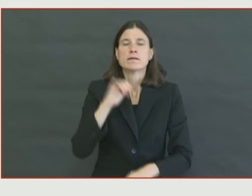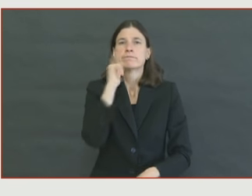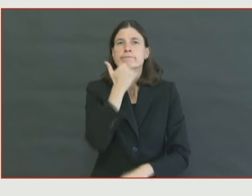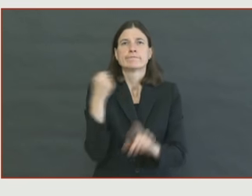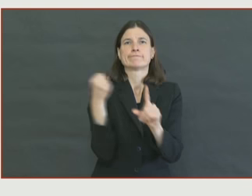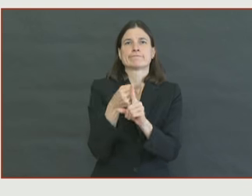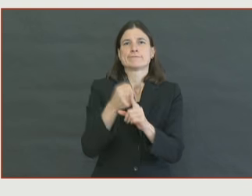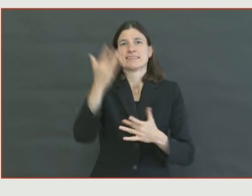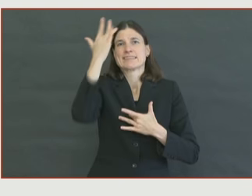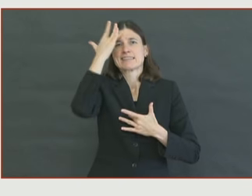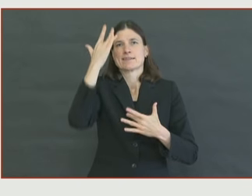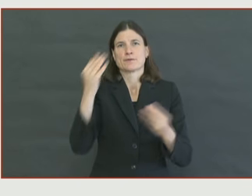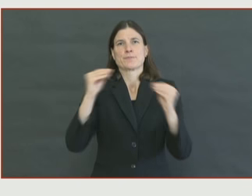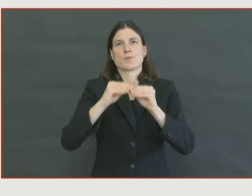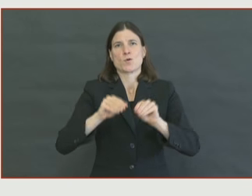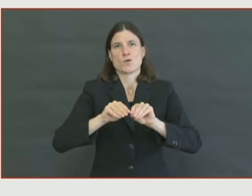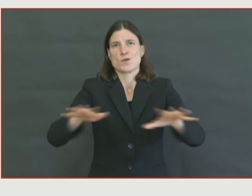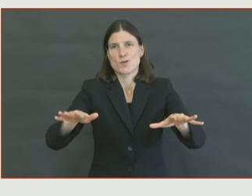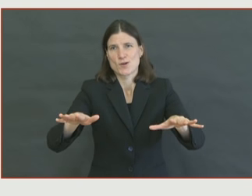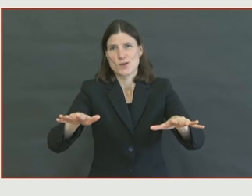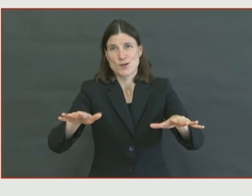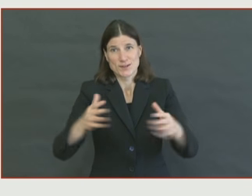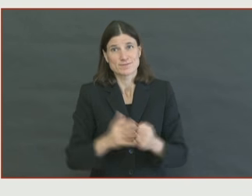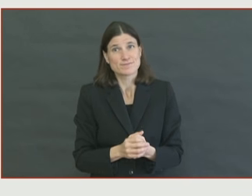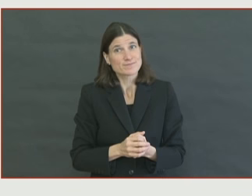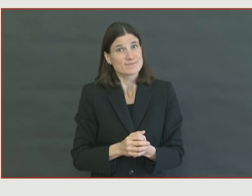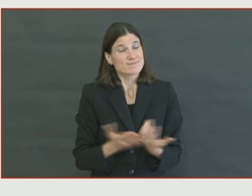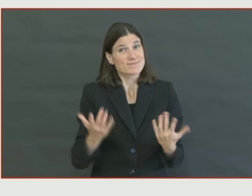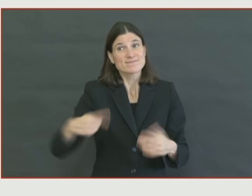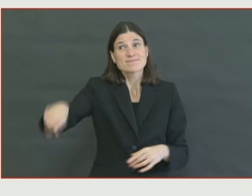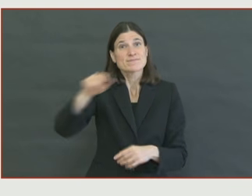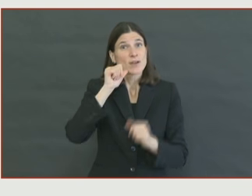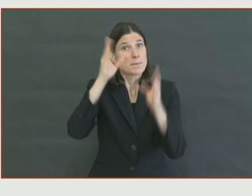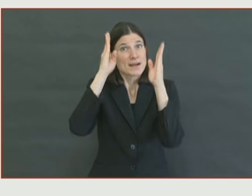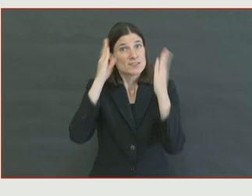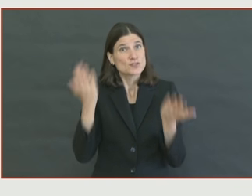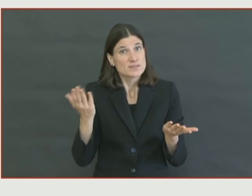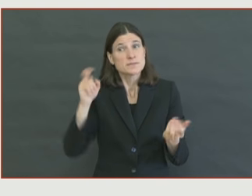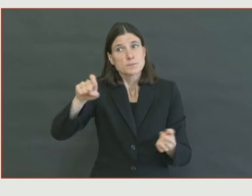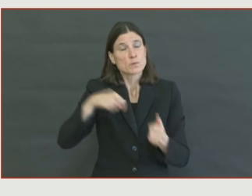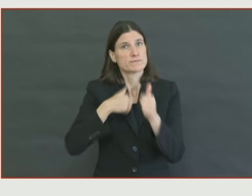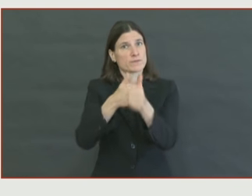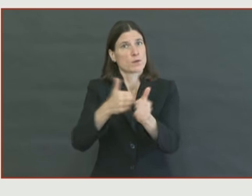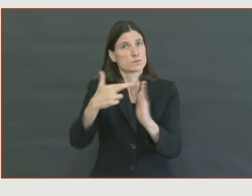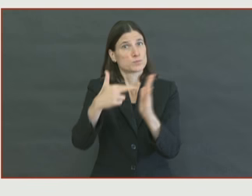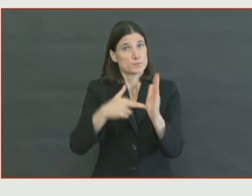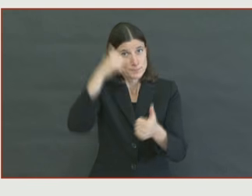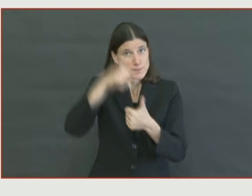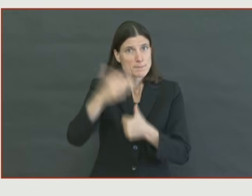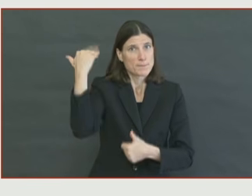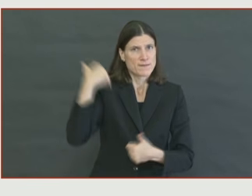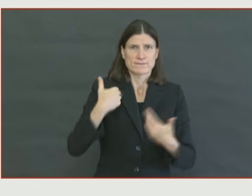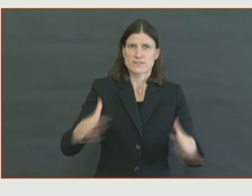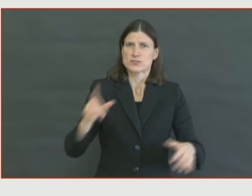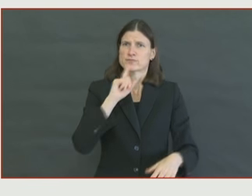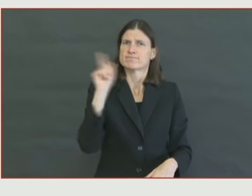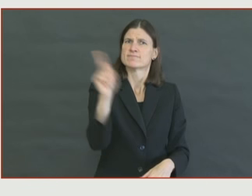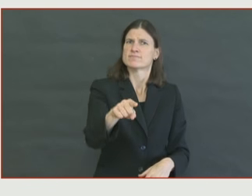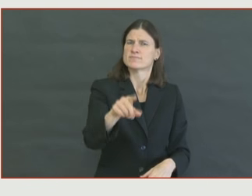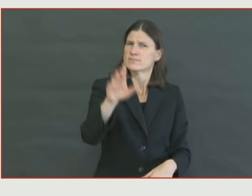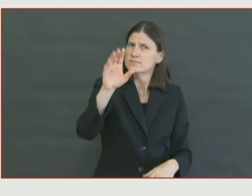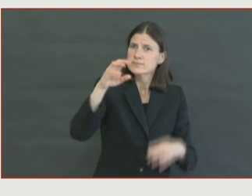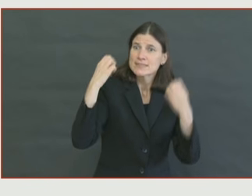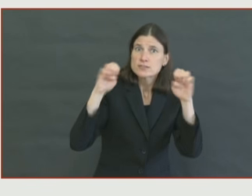So those are people who weren't listening or doing what they were supposed to do. They thought it was okay to congregate. Oh, nobody will know. We'll just